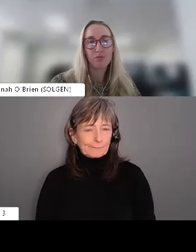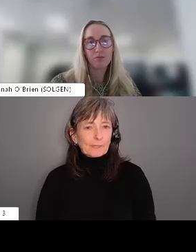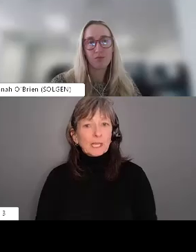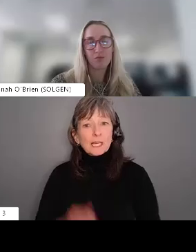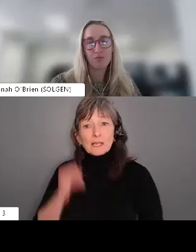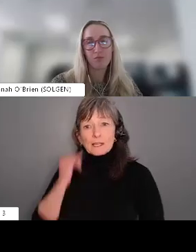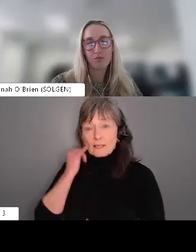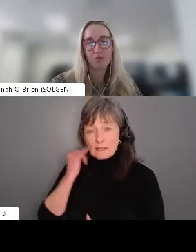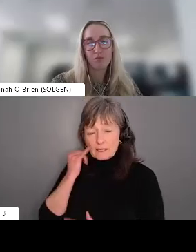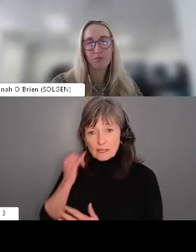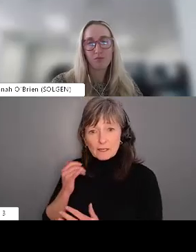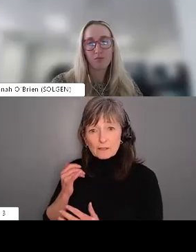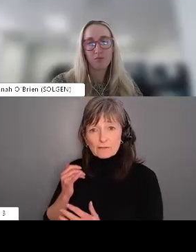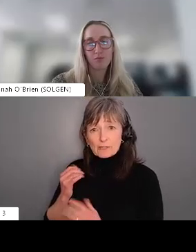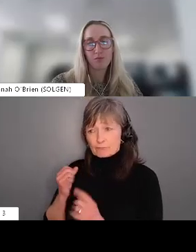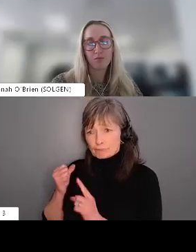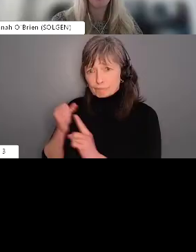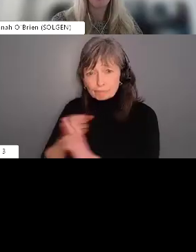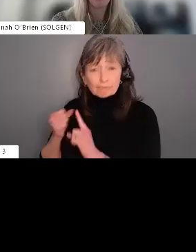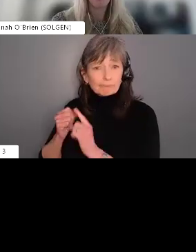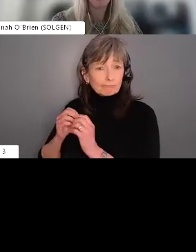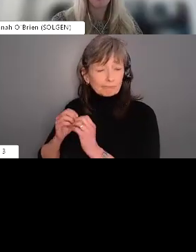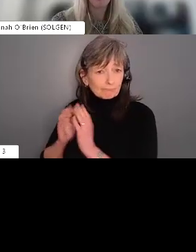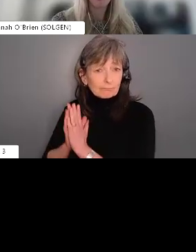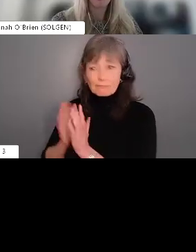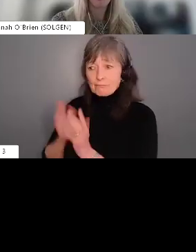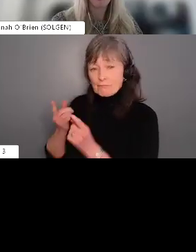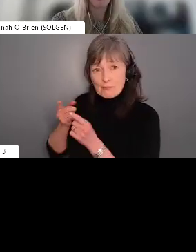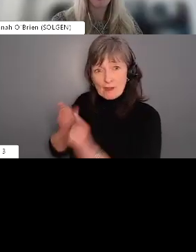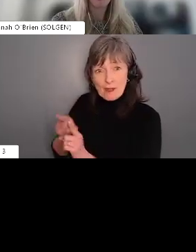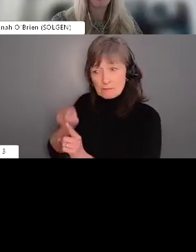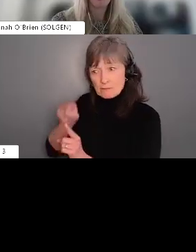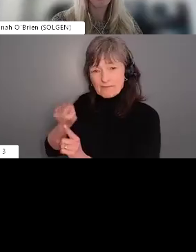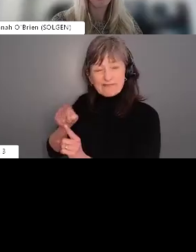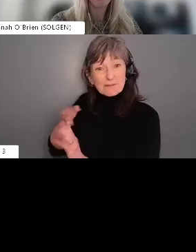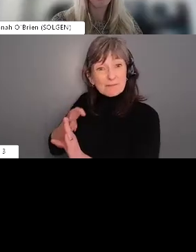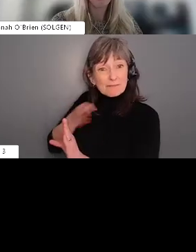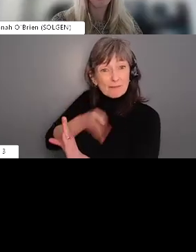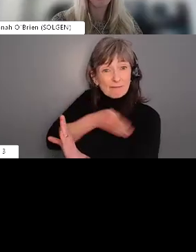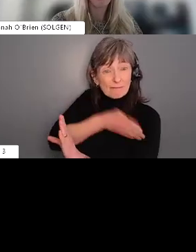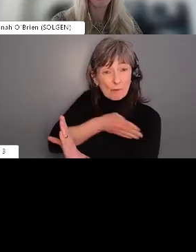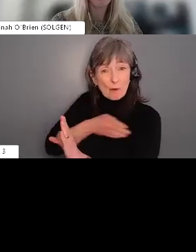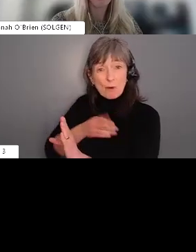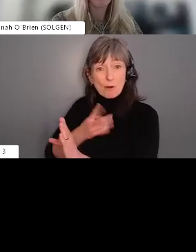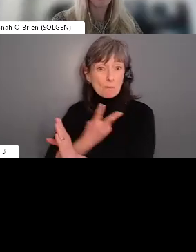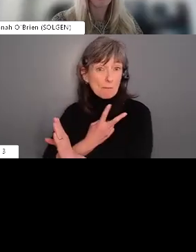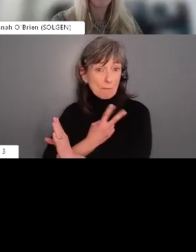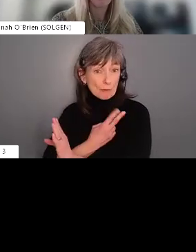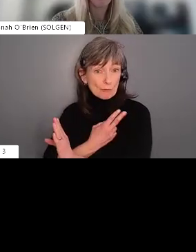abuse by a person's current or former intimate dating or sexual